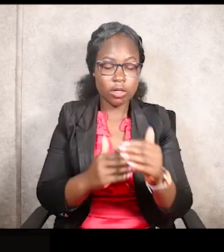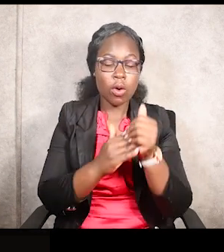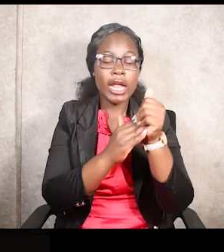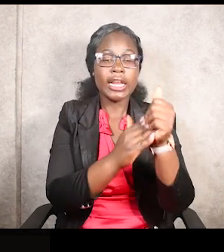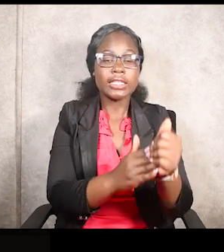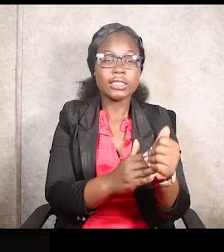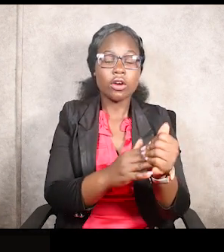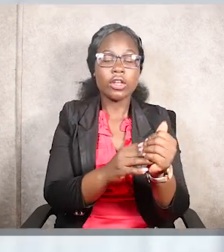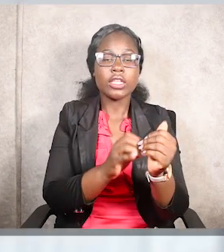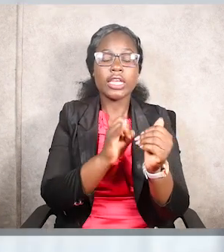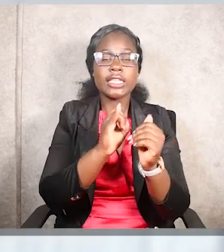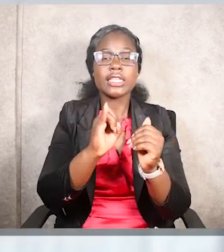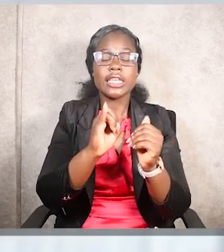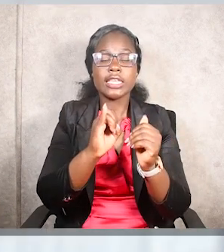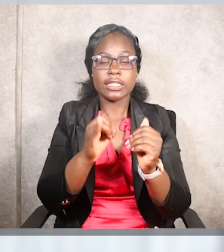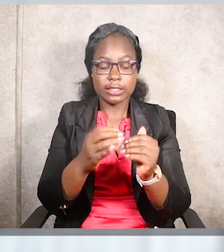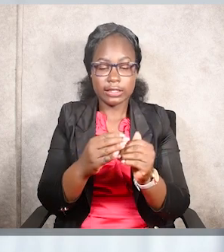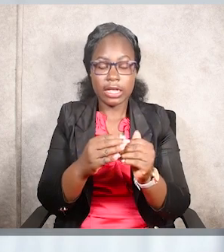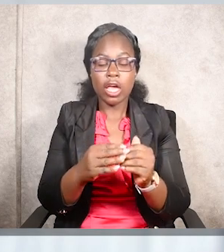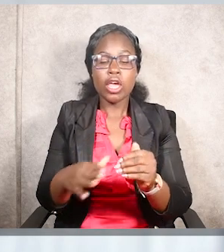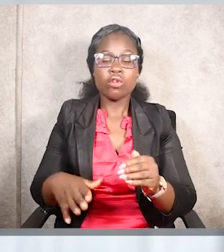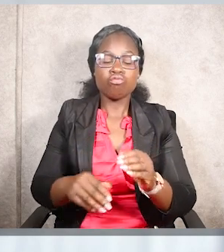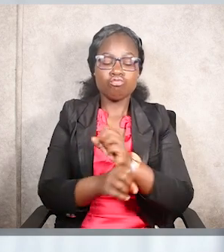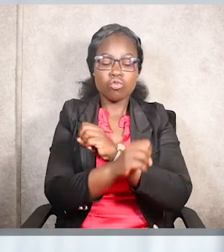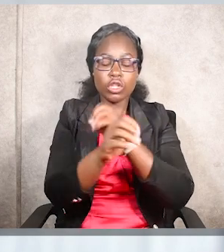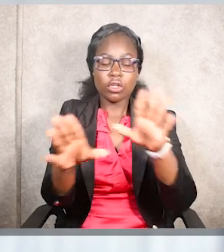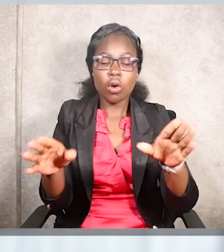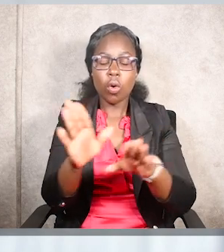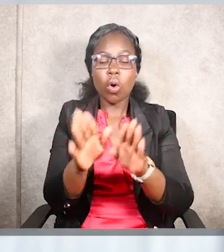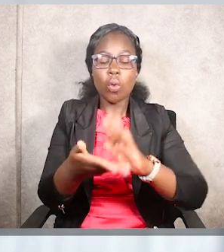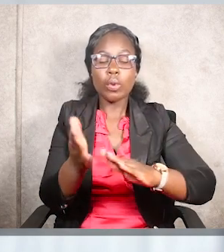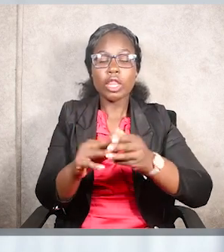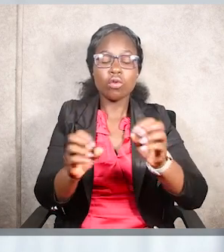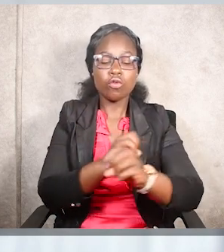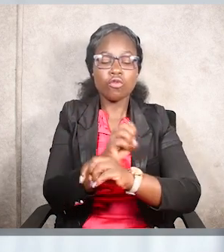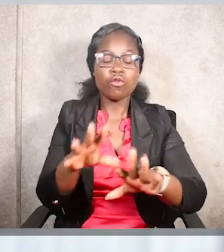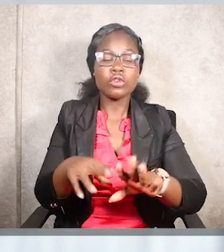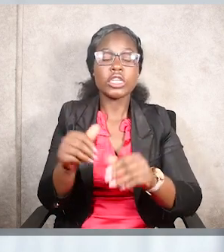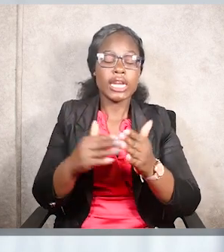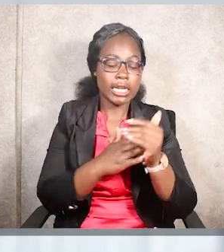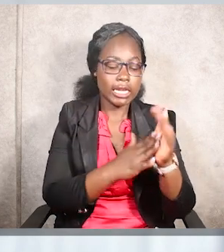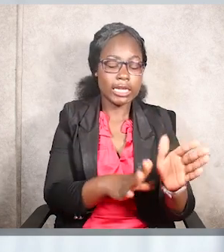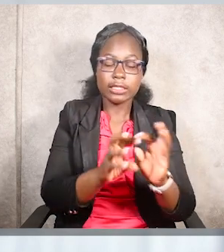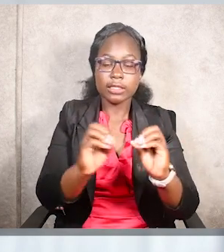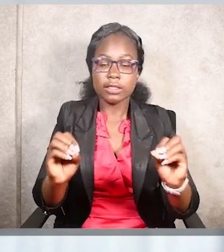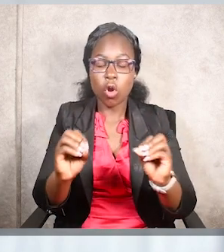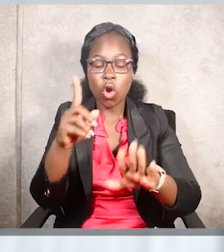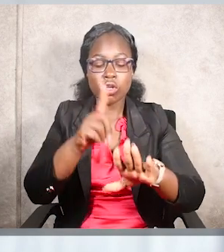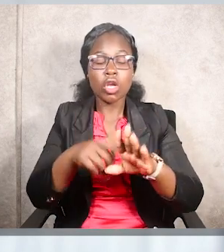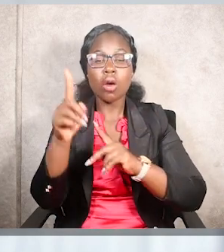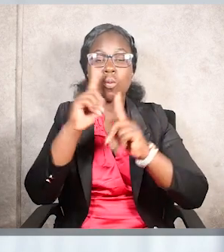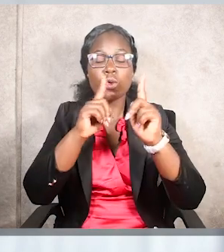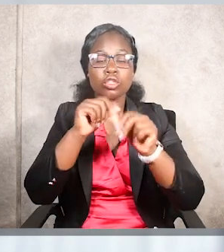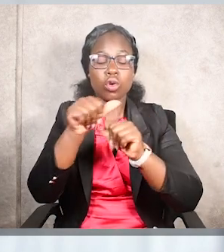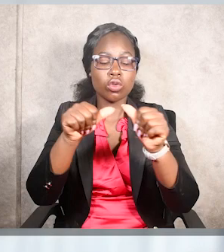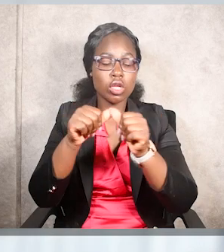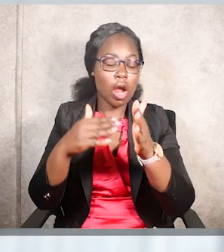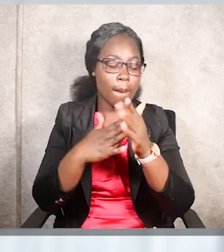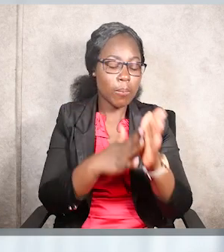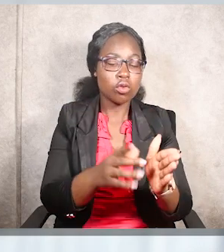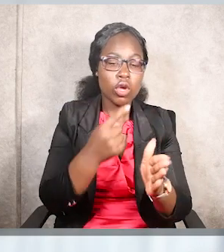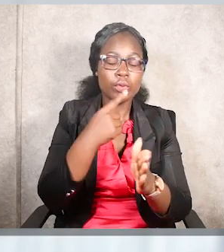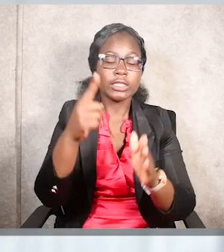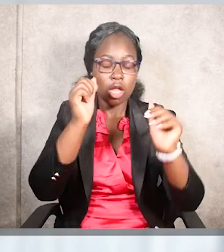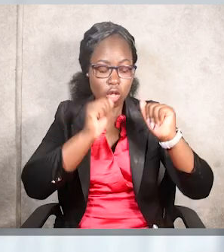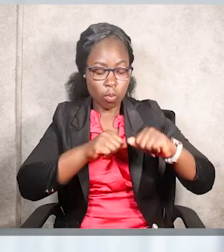synonymous to influence. Without influence, there is no leadership. When we talk about influence, we rule out the